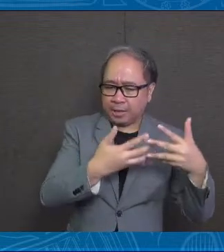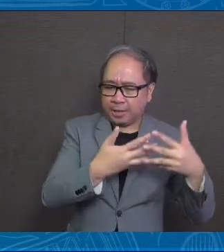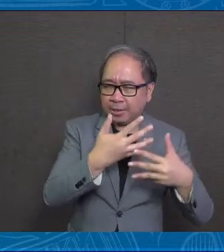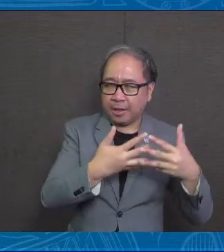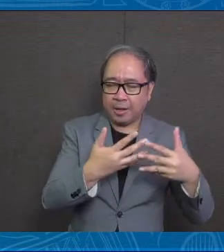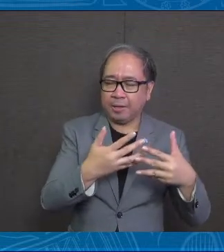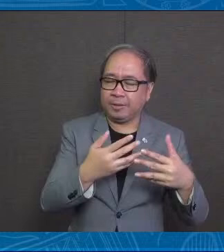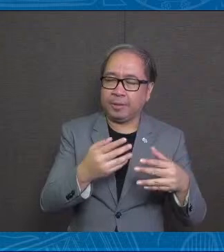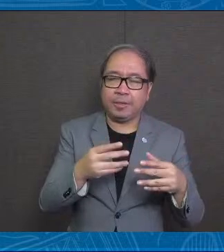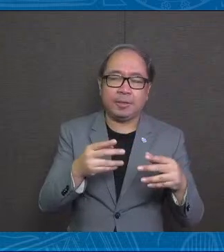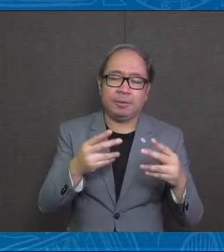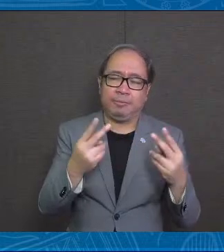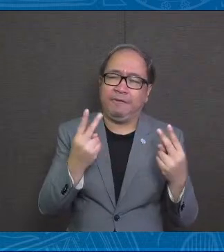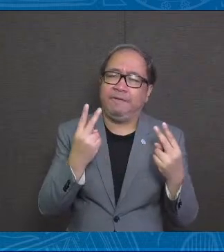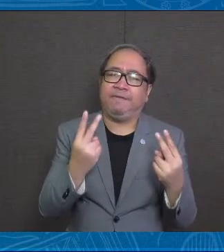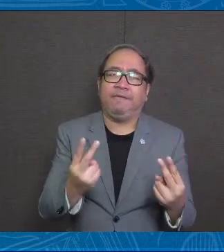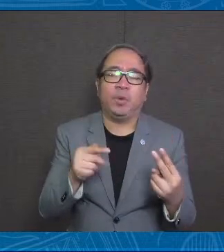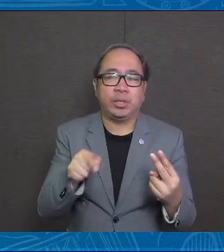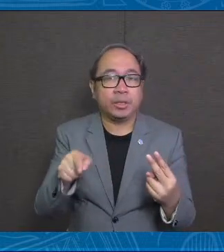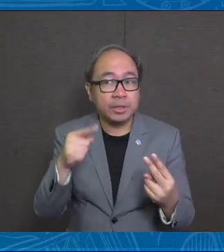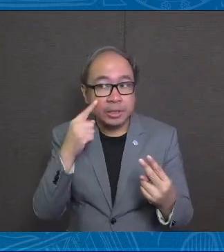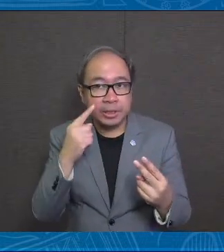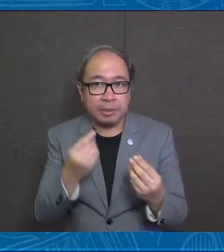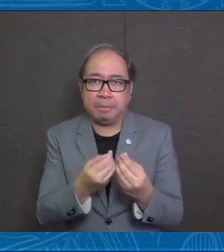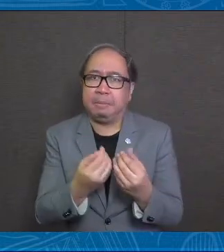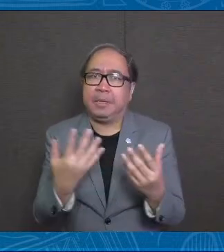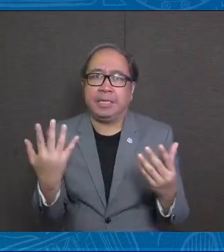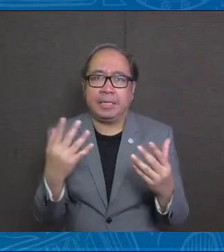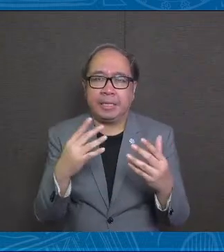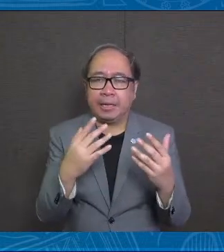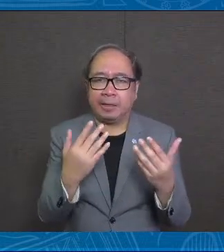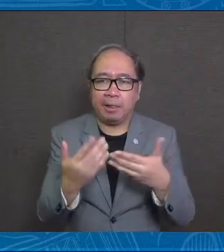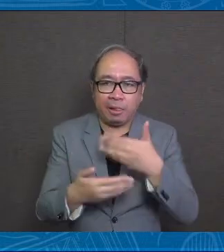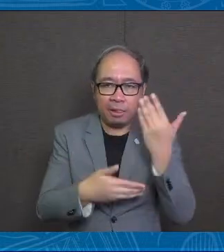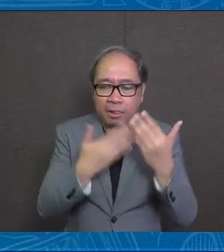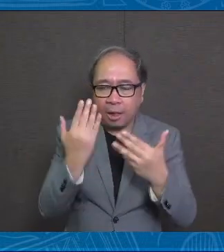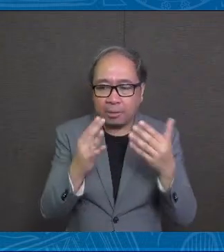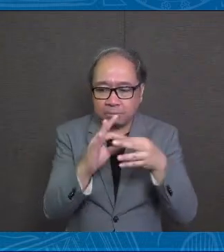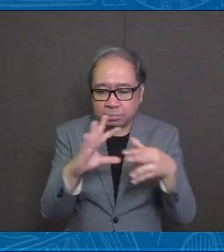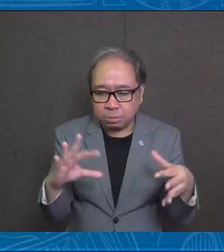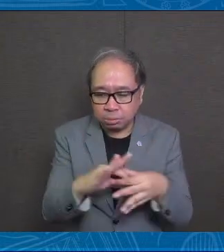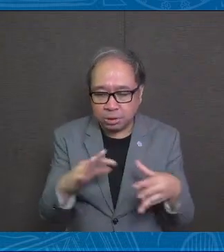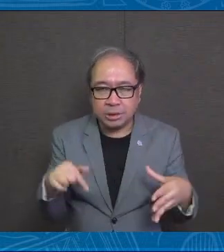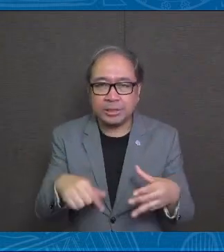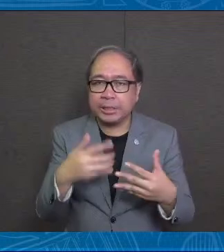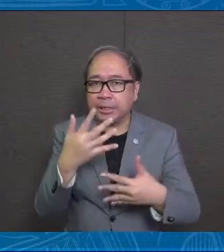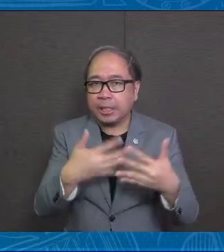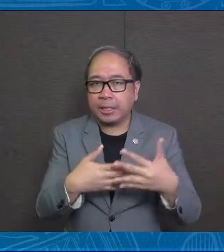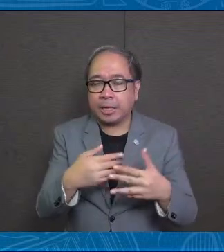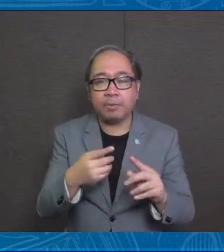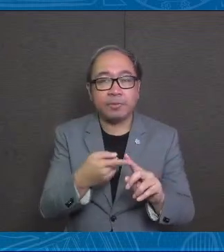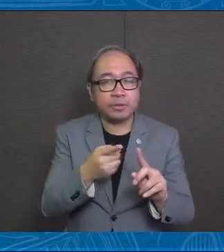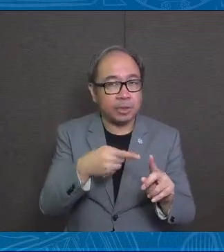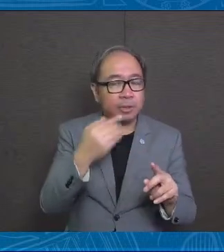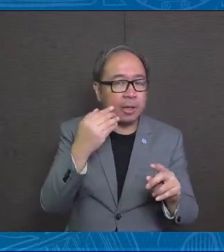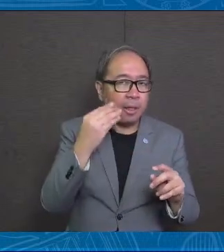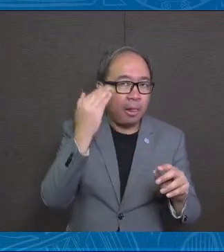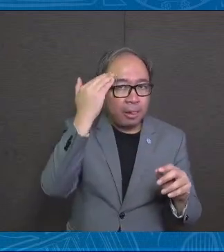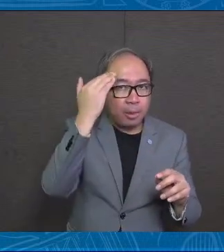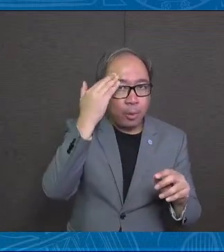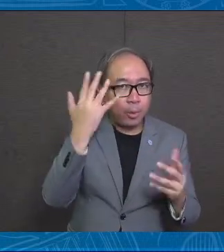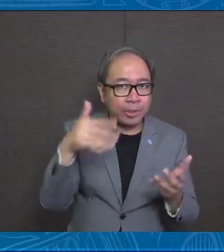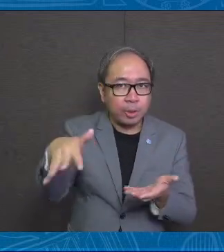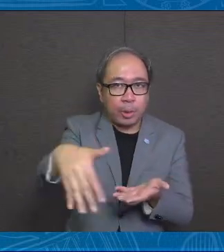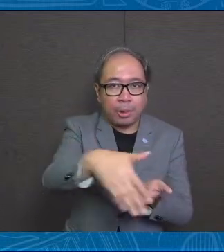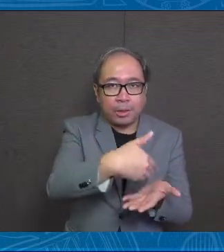so much of a gap in data availability. But first of all, awareness to collect that data and understanding where data is available,